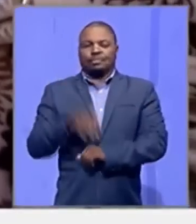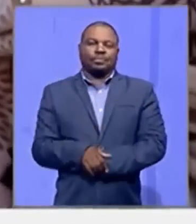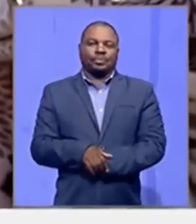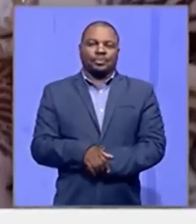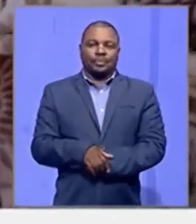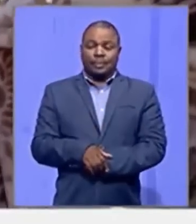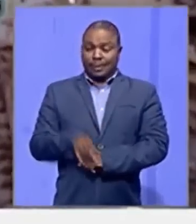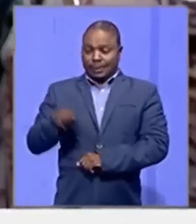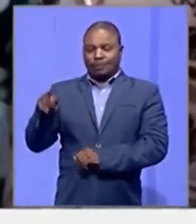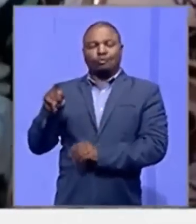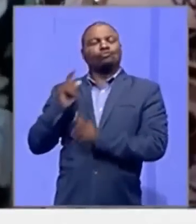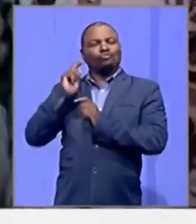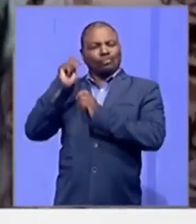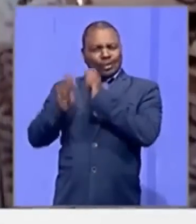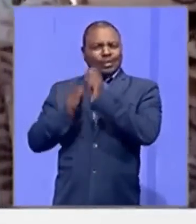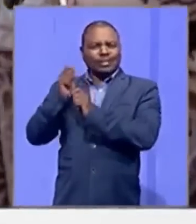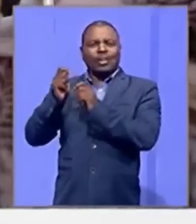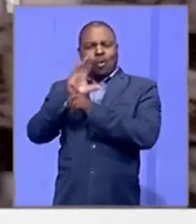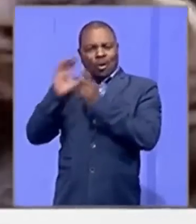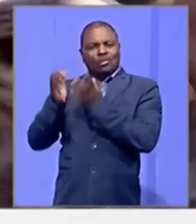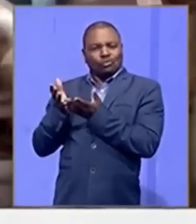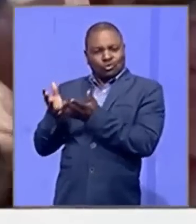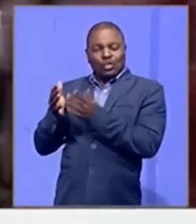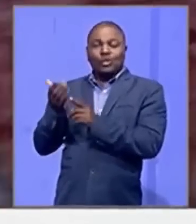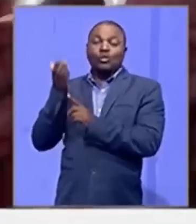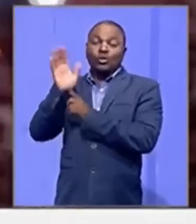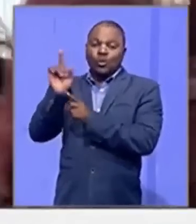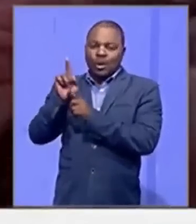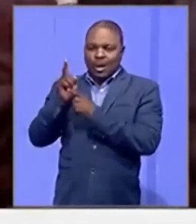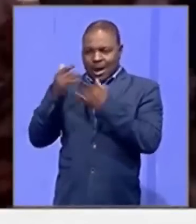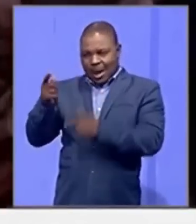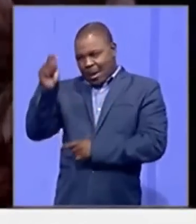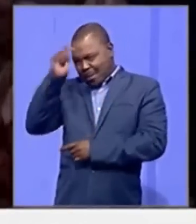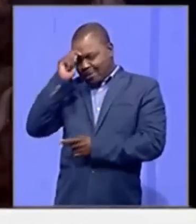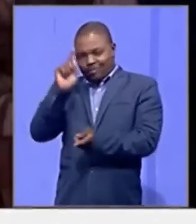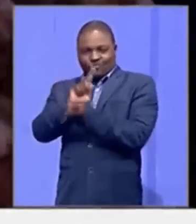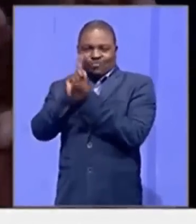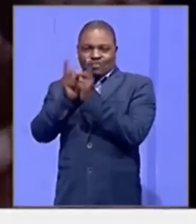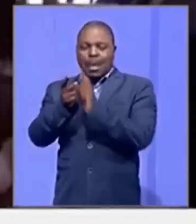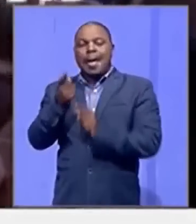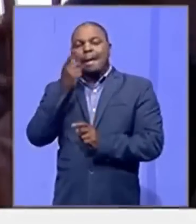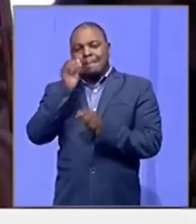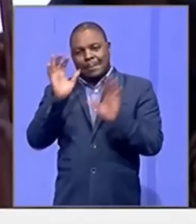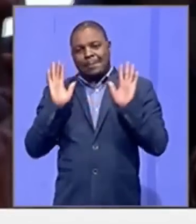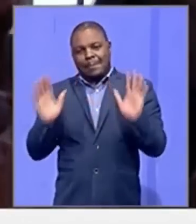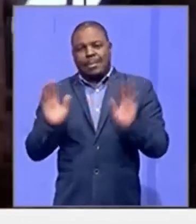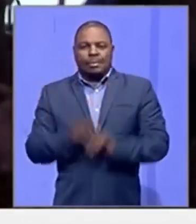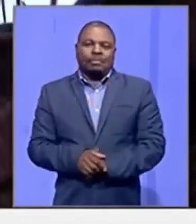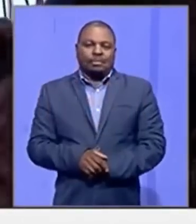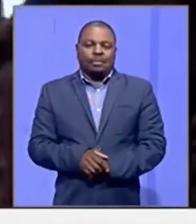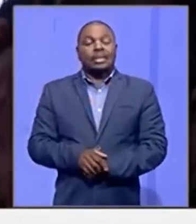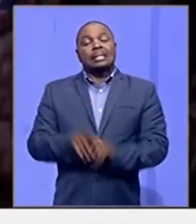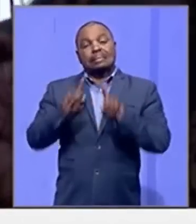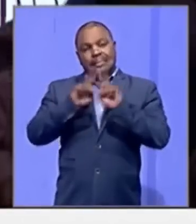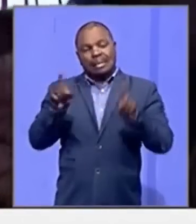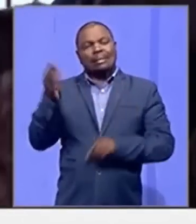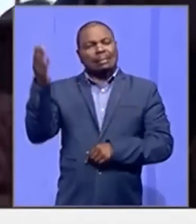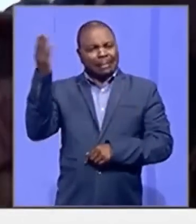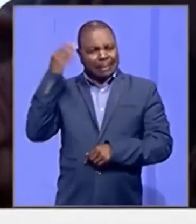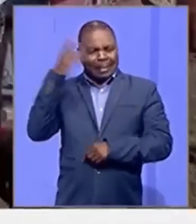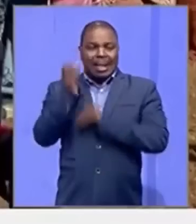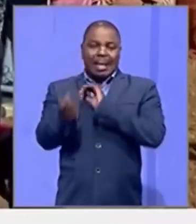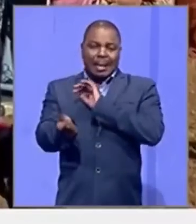Mokgwa wo wa setšo ke leswao la gore ga e sa le bašimanyana bjale ke banna le ge go bile le dipego le ditiragalo